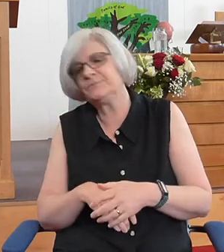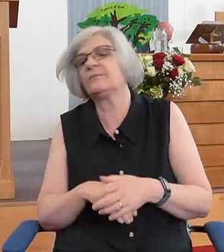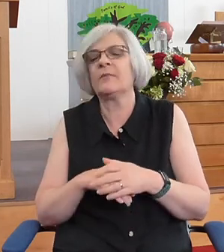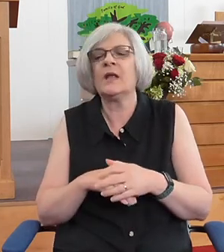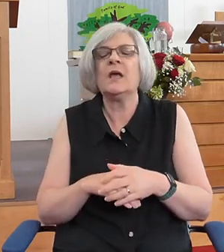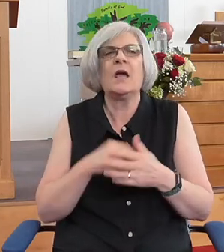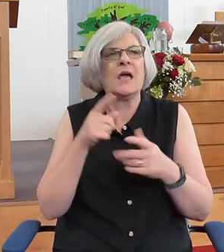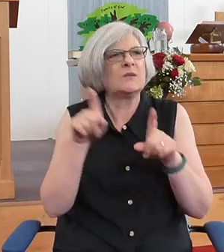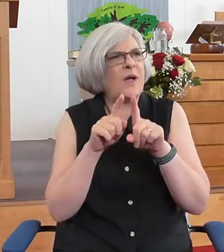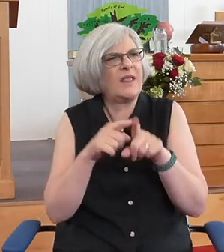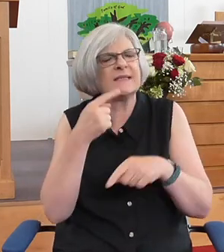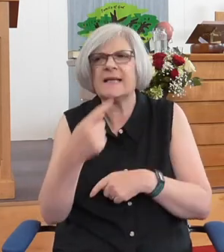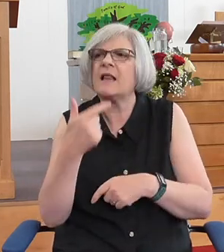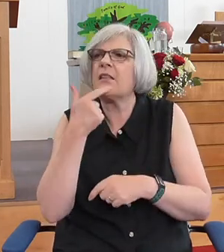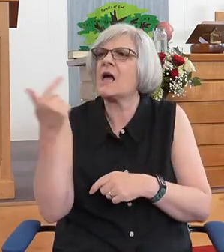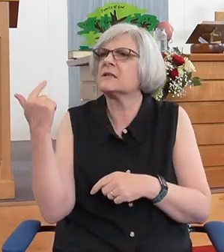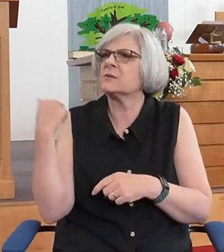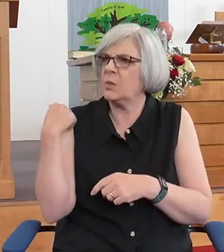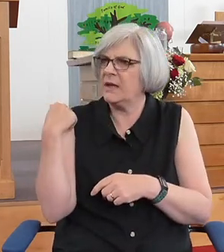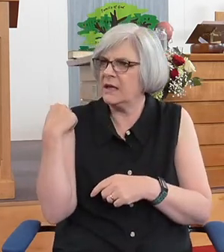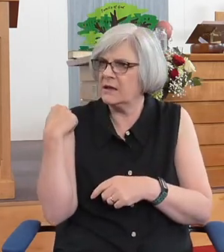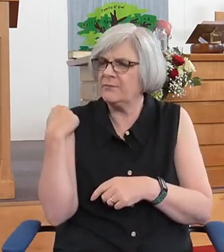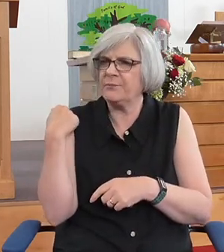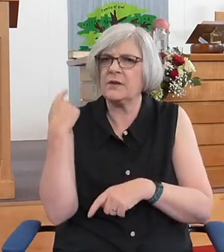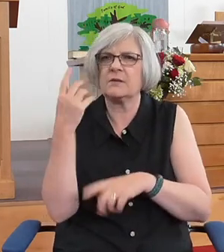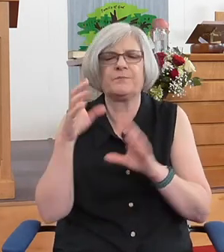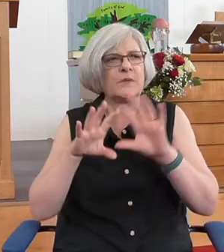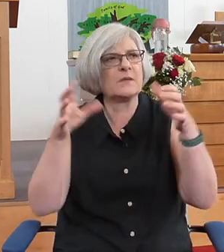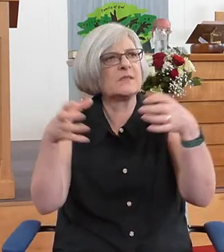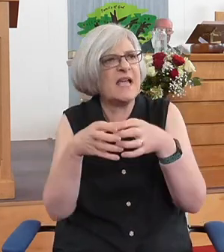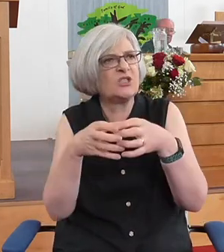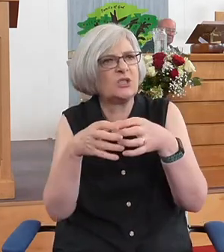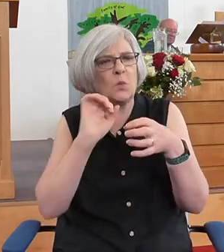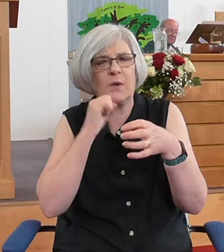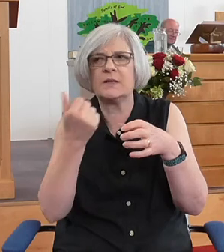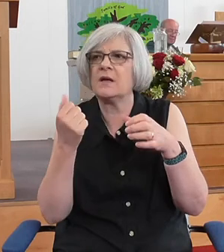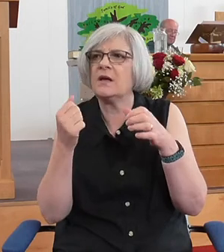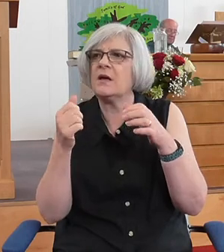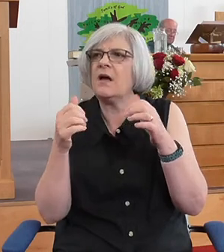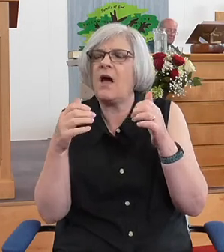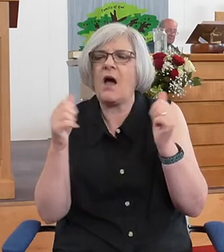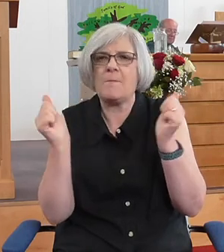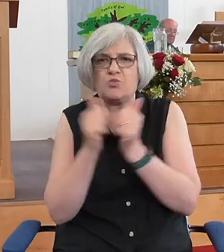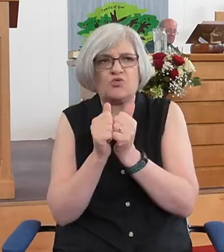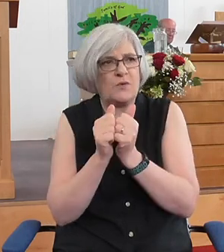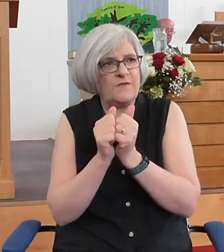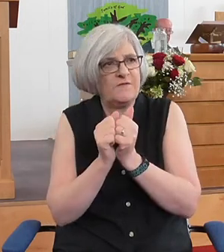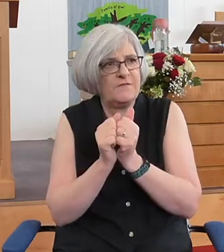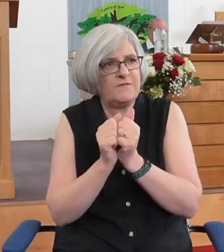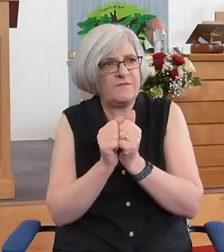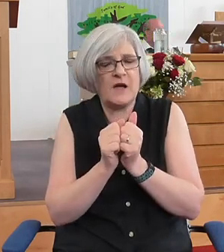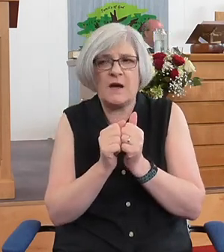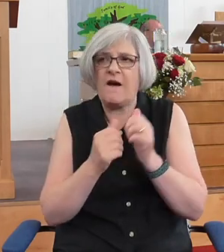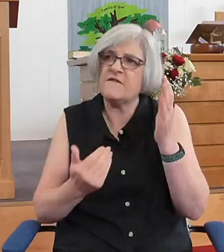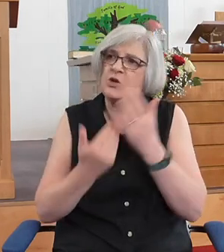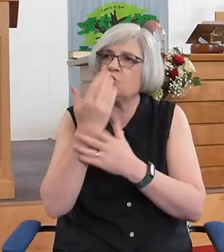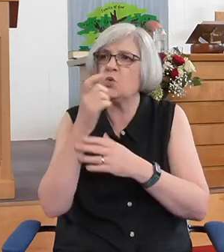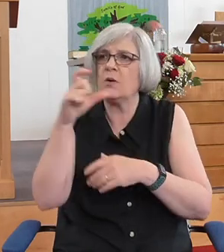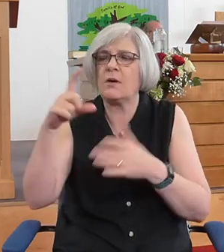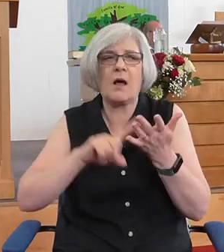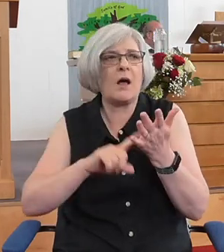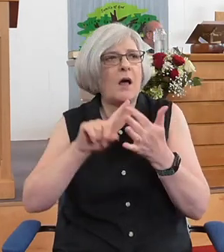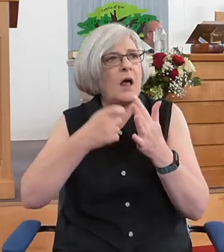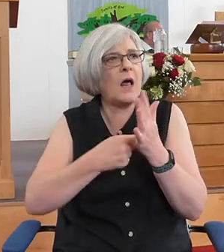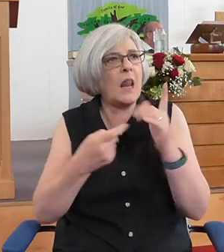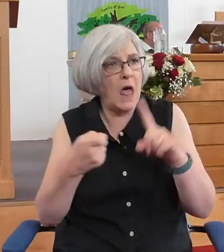week that the session would be asked to approve the appointment of a new clerk to the board. That